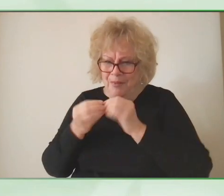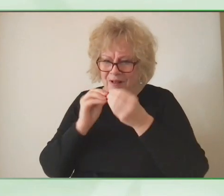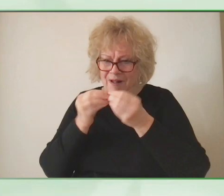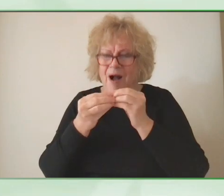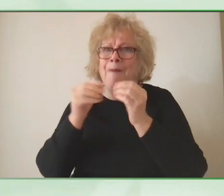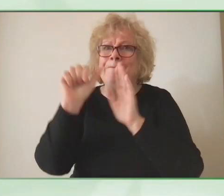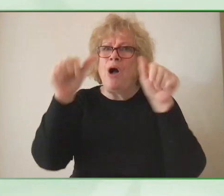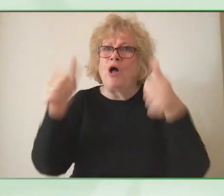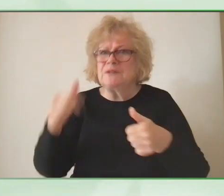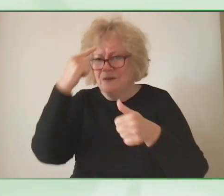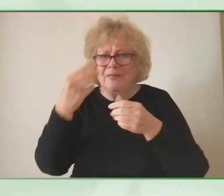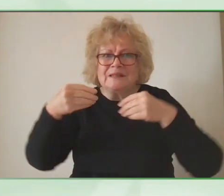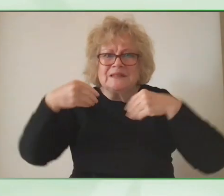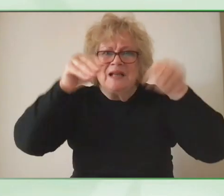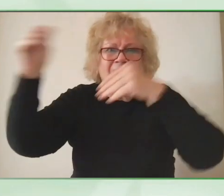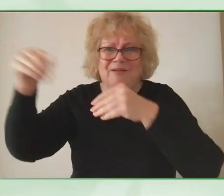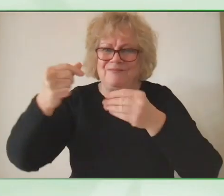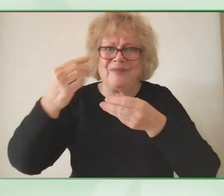at a systemic level. But